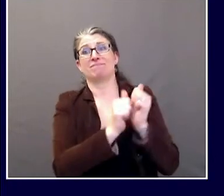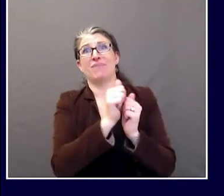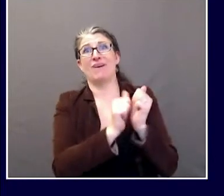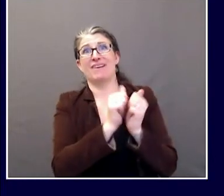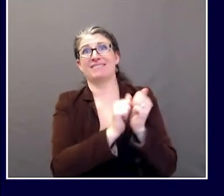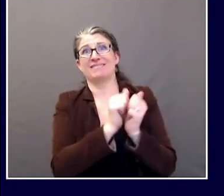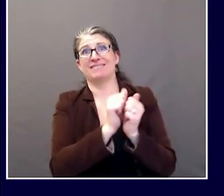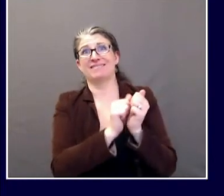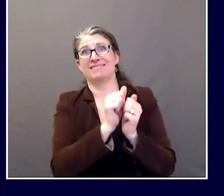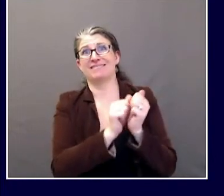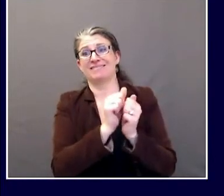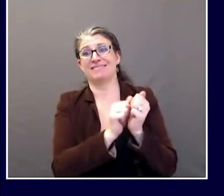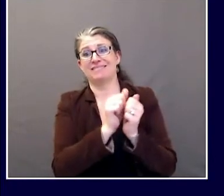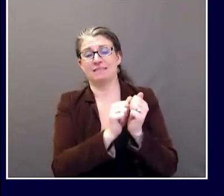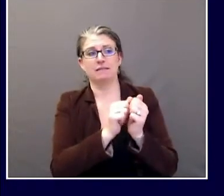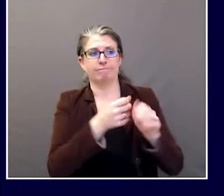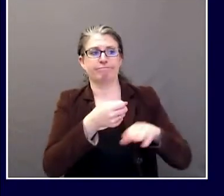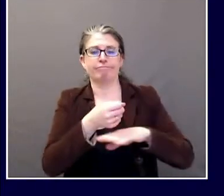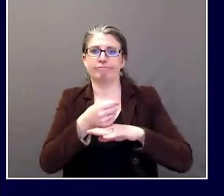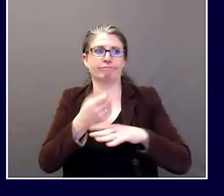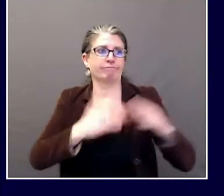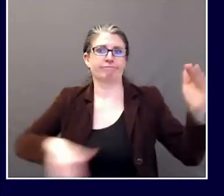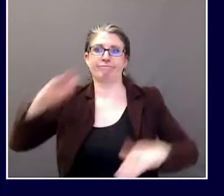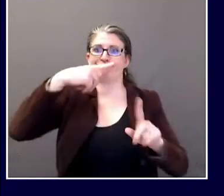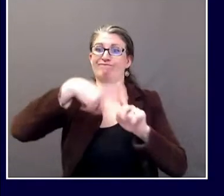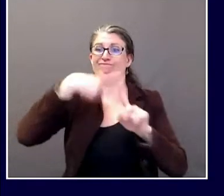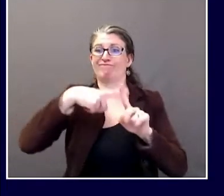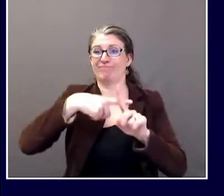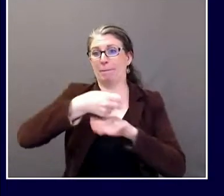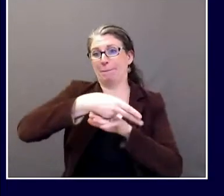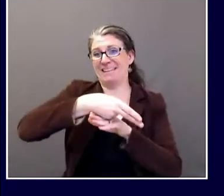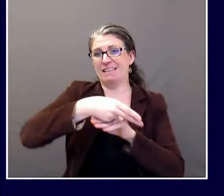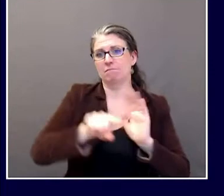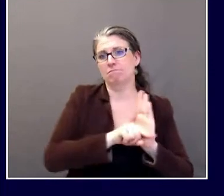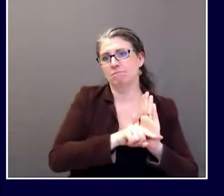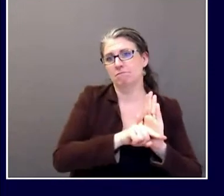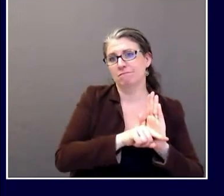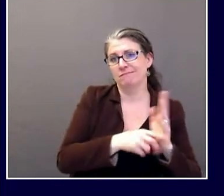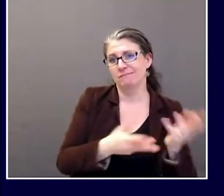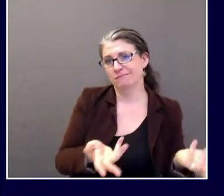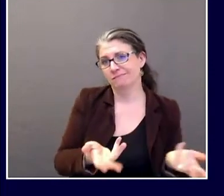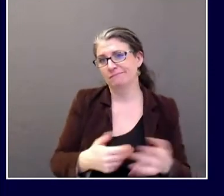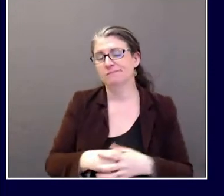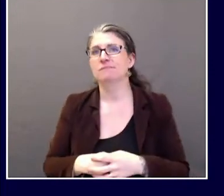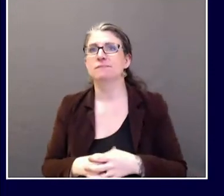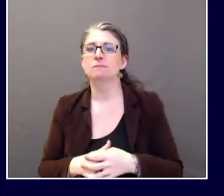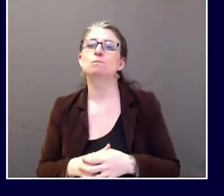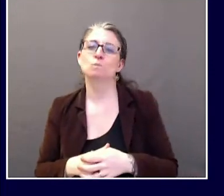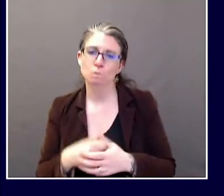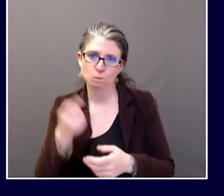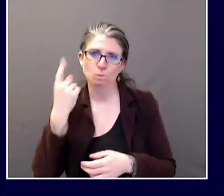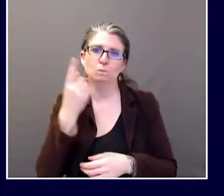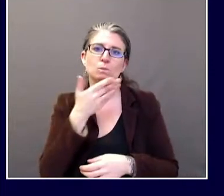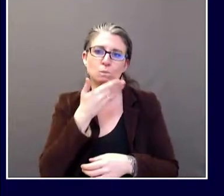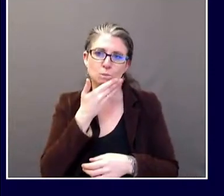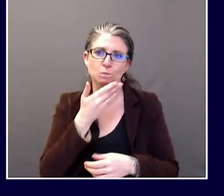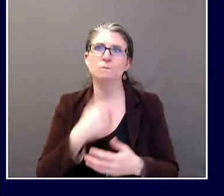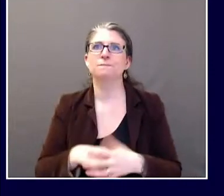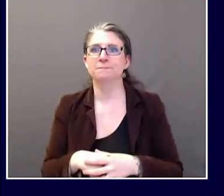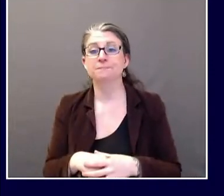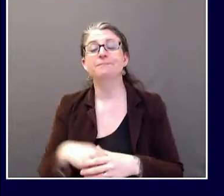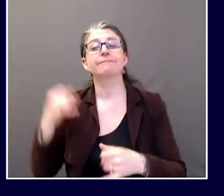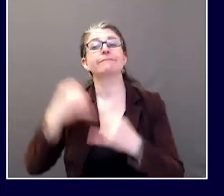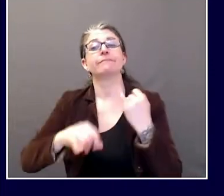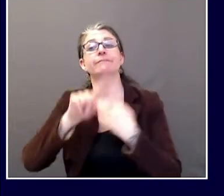Thank you very much, and happy Tuesday. My question pertains also